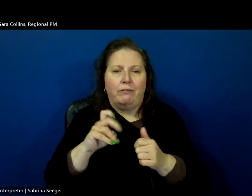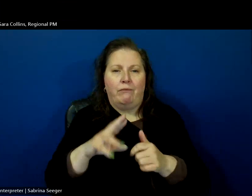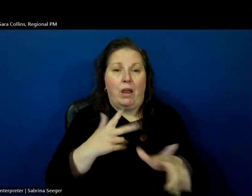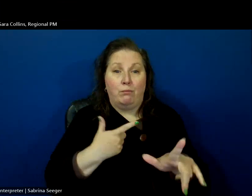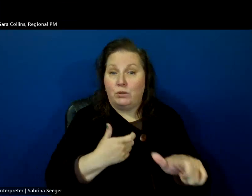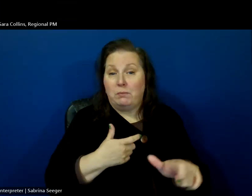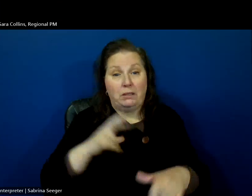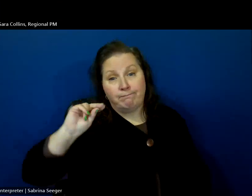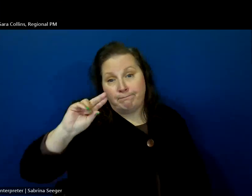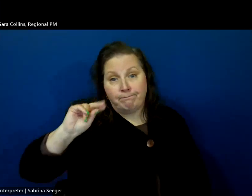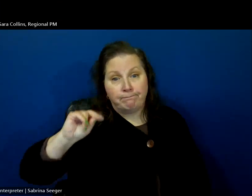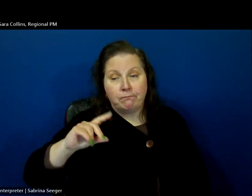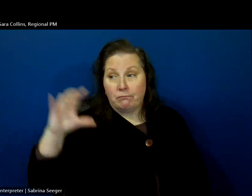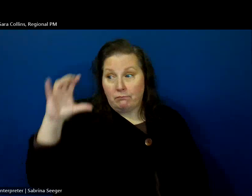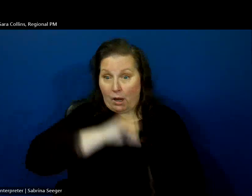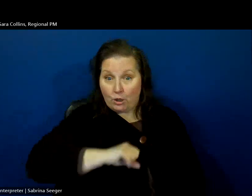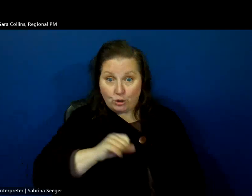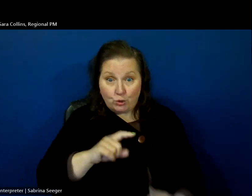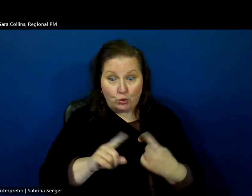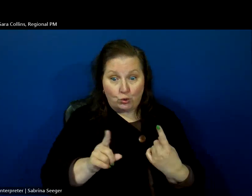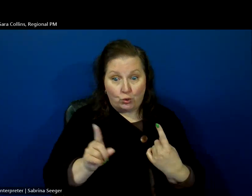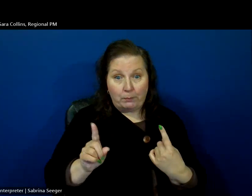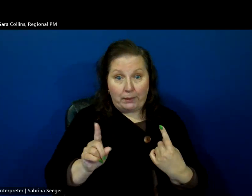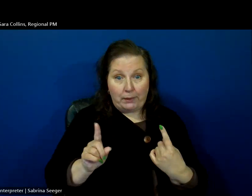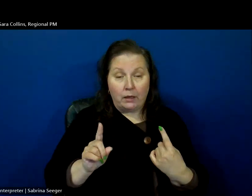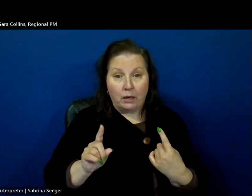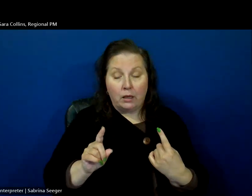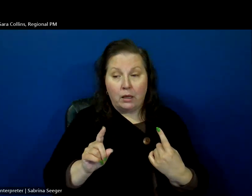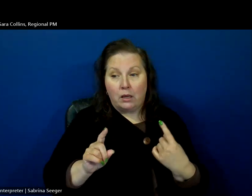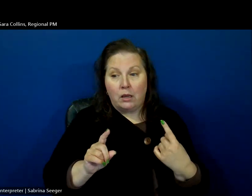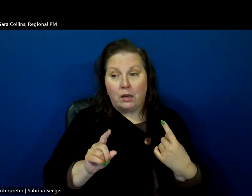So are we pretending that